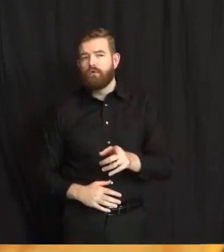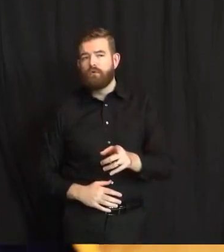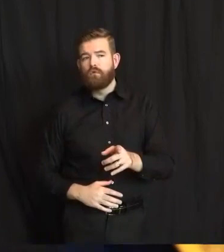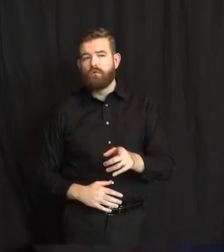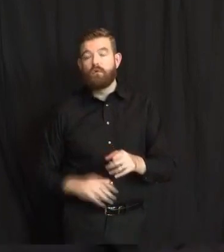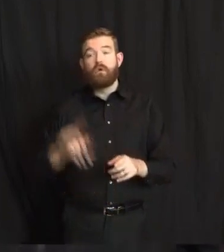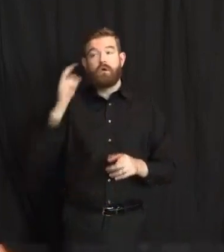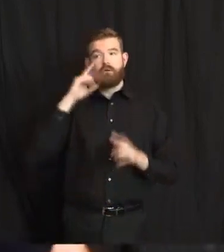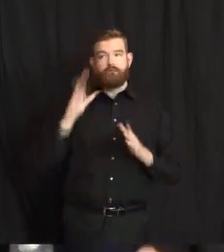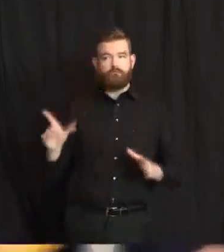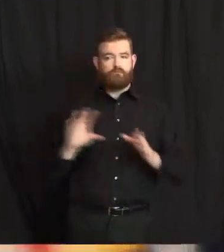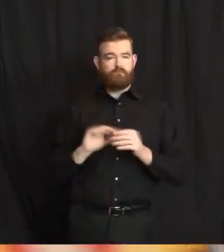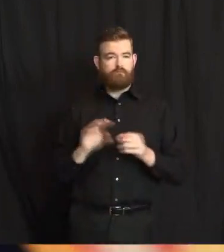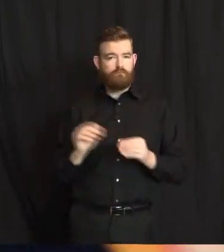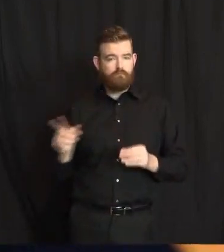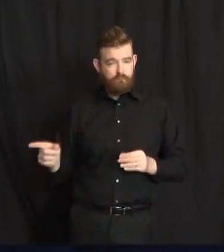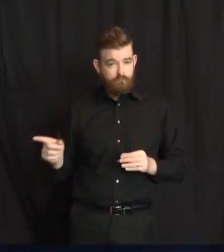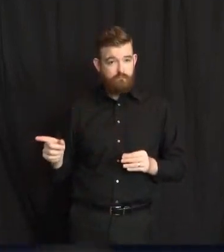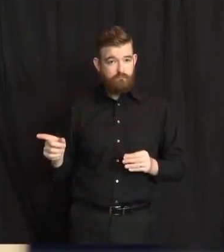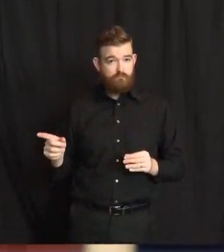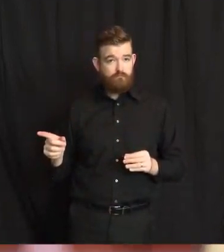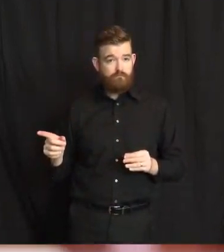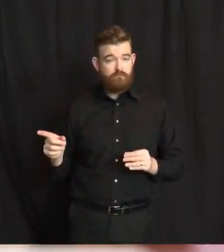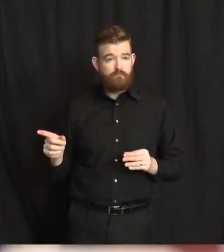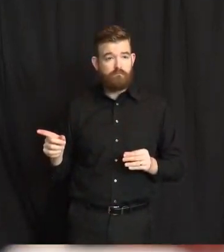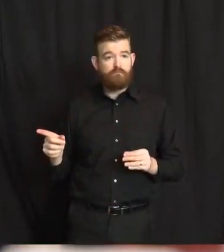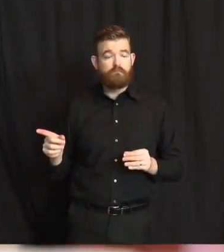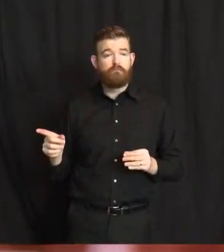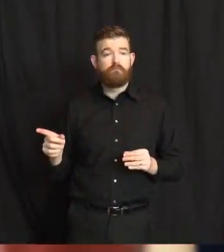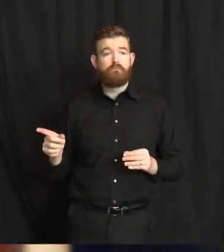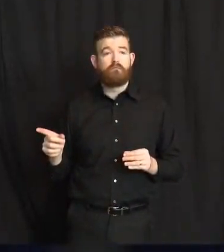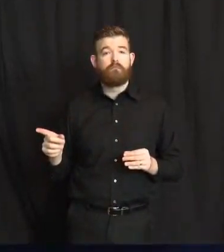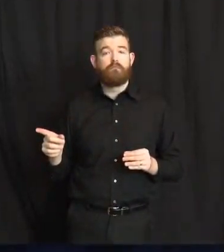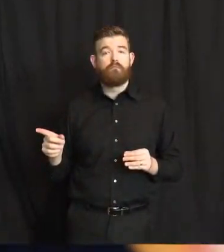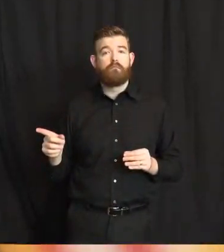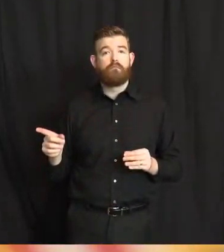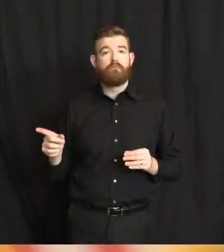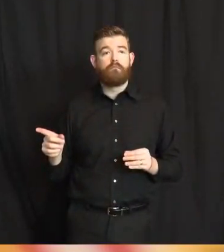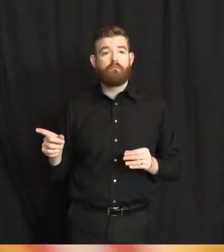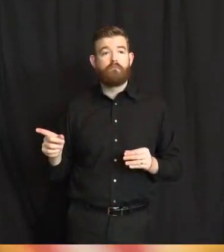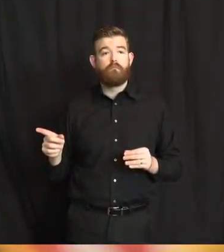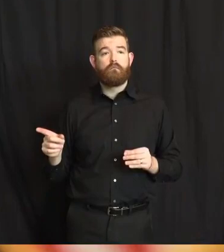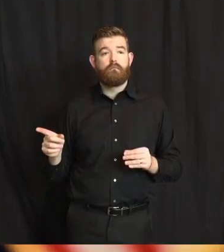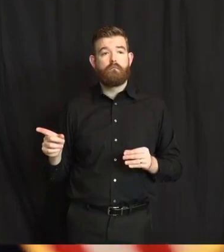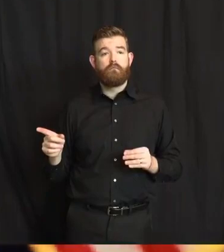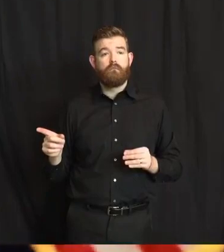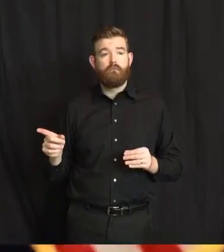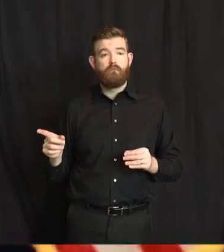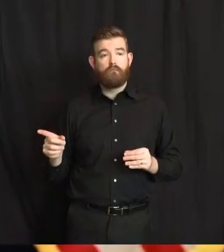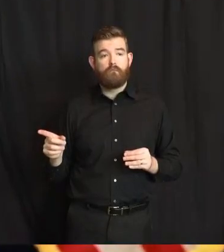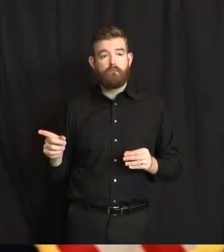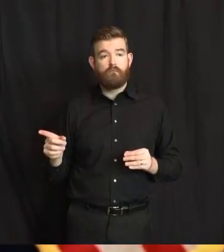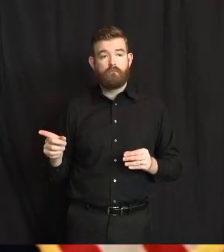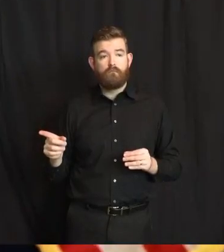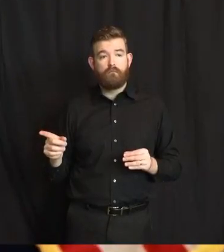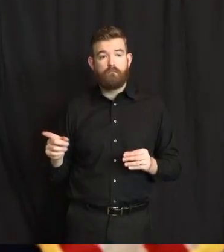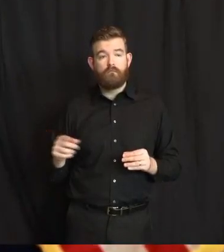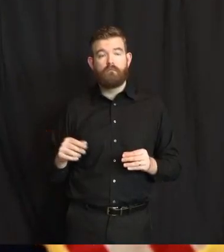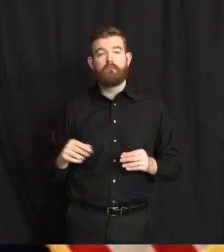have Judy address psychiatric hospitals, and we'll close. But again, on individual cases, we have to balance, as you can